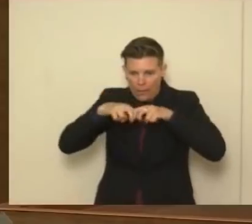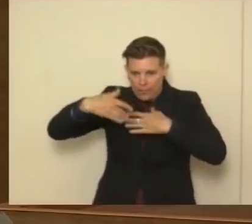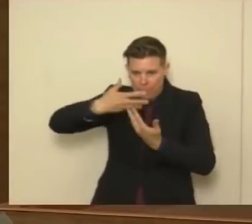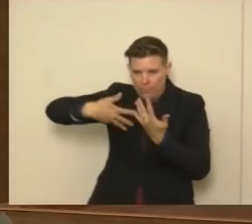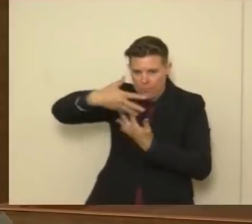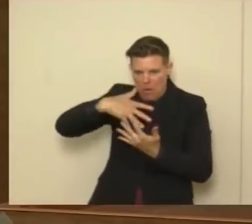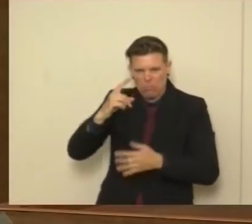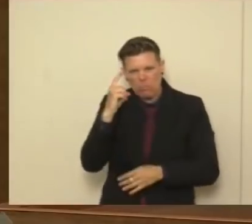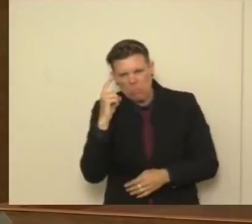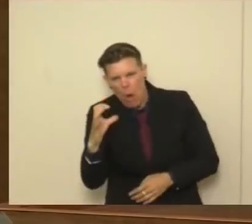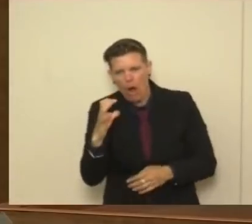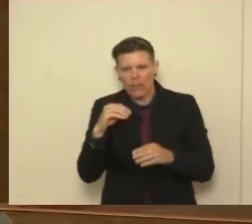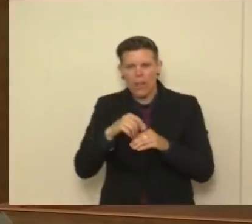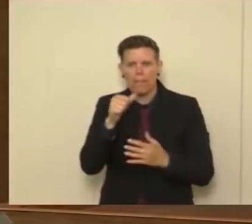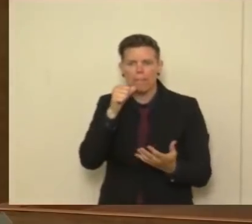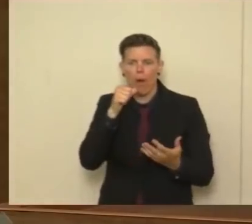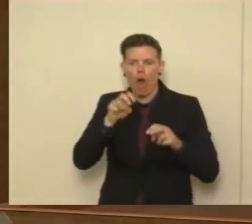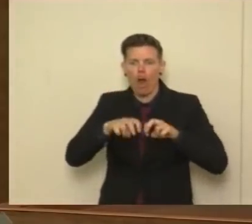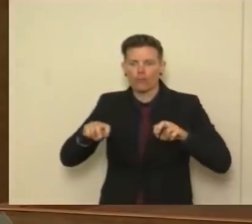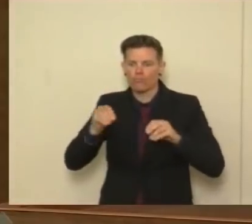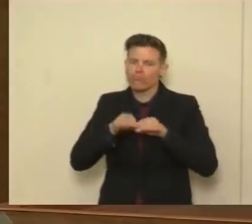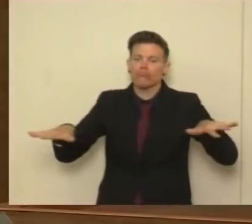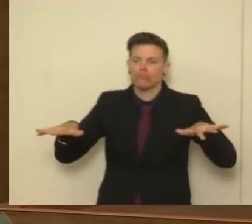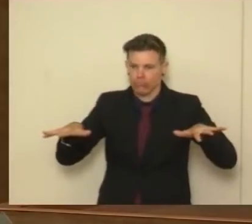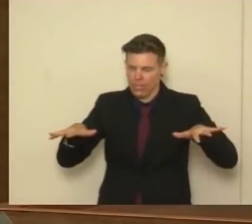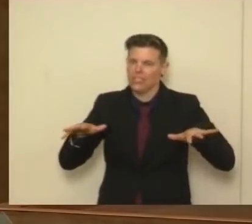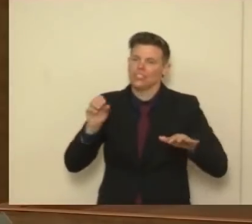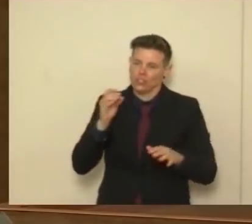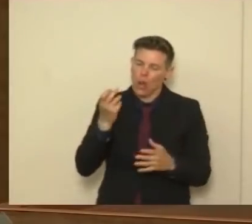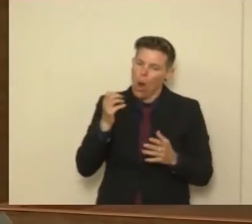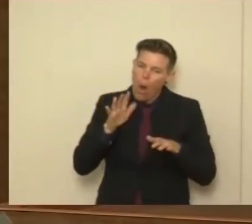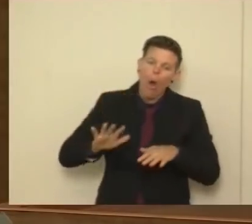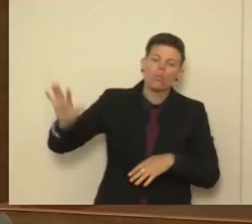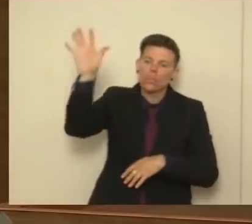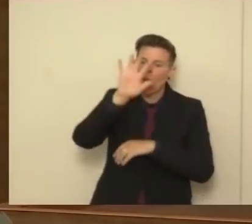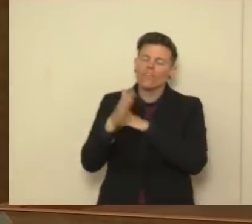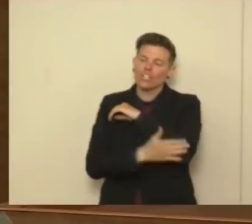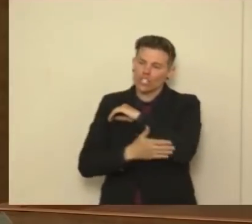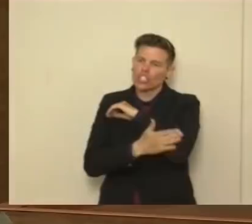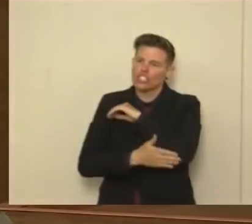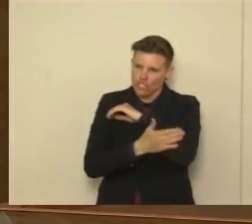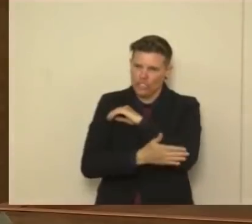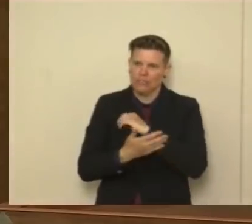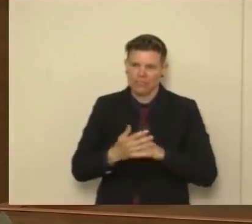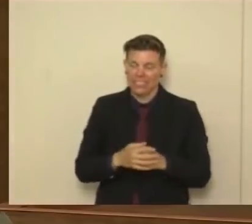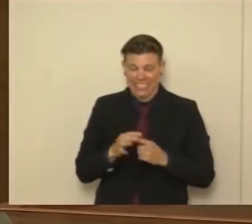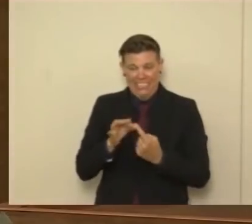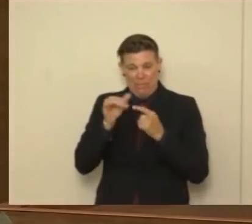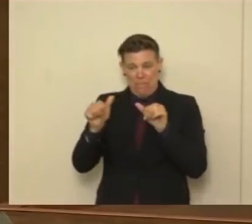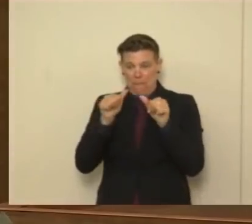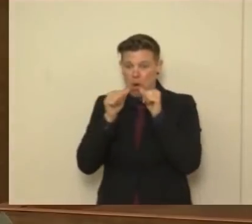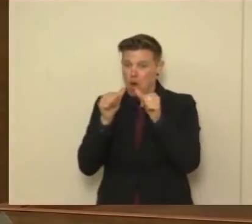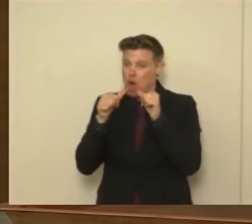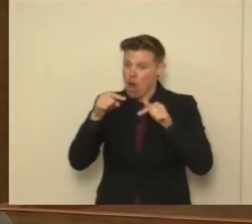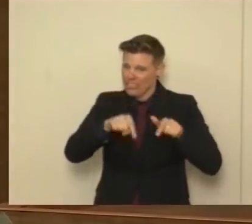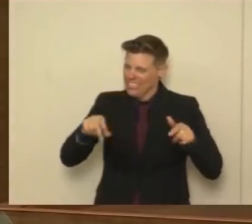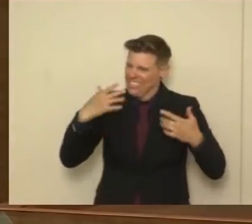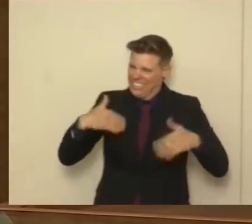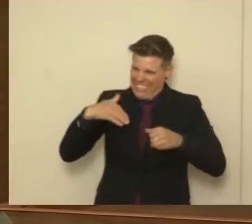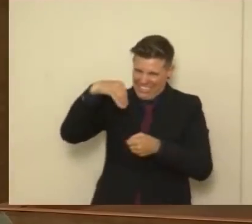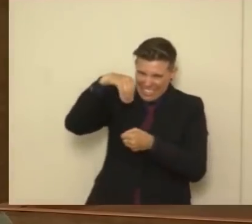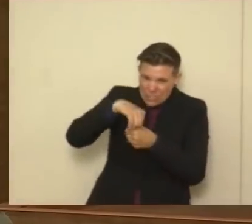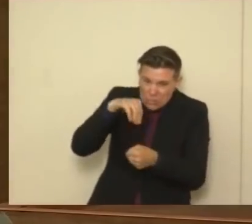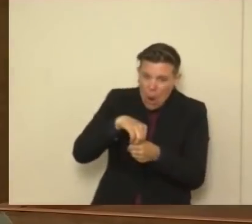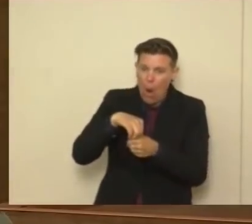kind of spread all over the country, particularly in bars. And I think it's that indoor, closed space, people in